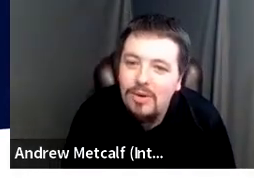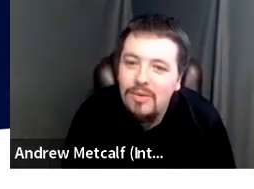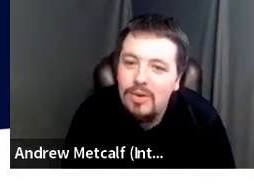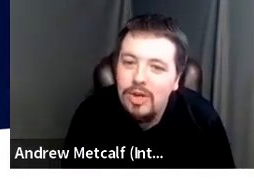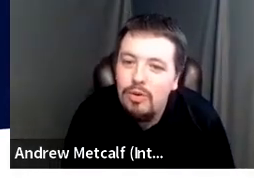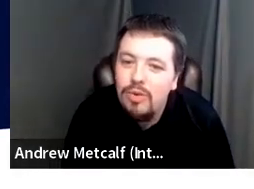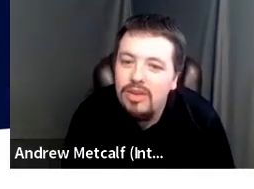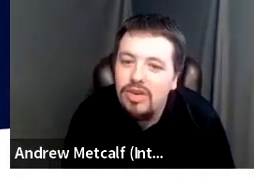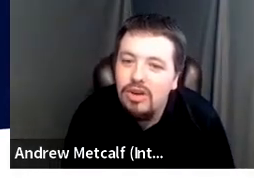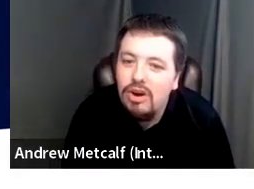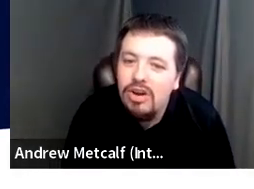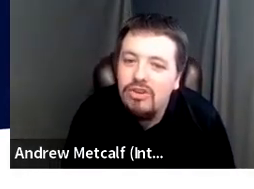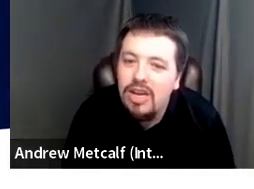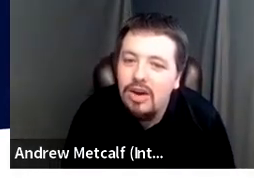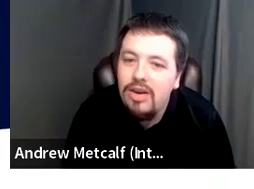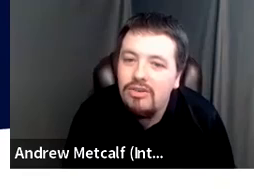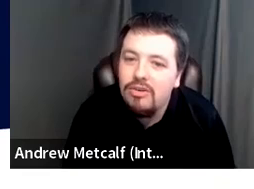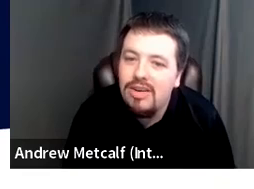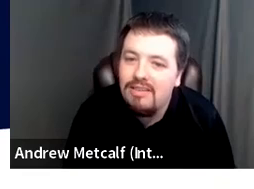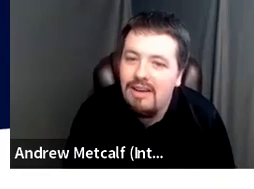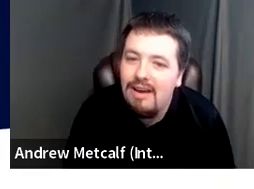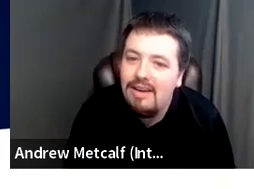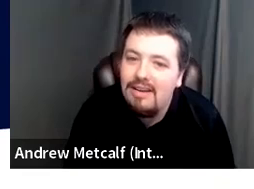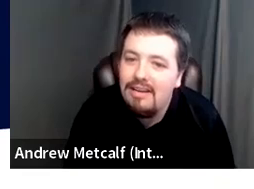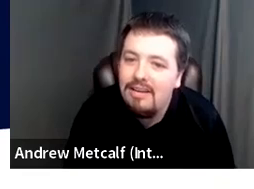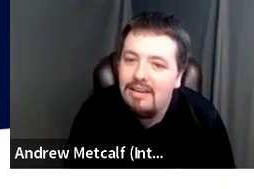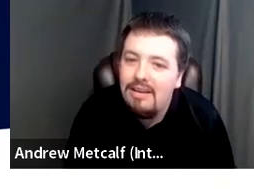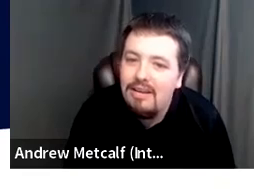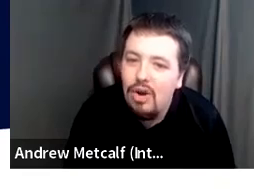But you really should encourage hearing children to sign